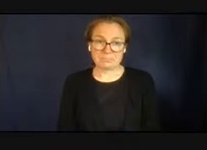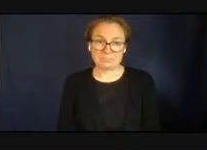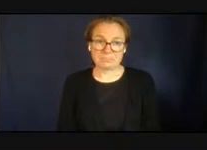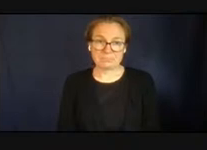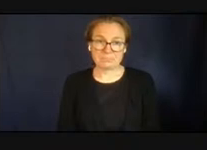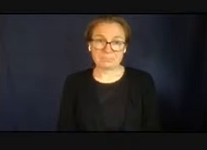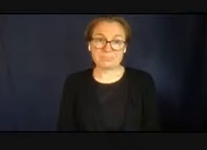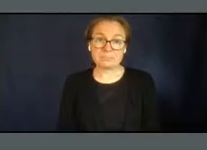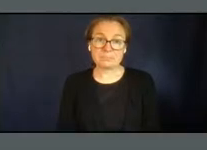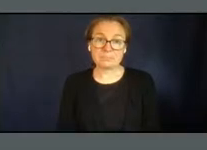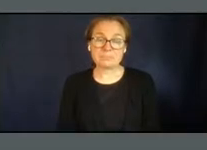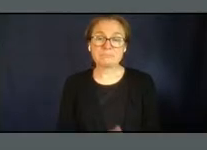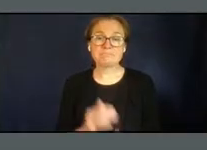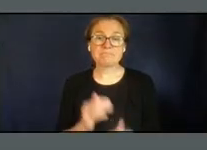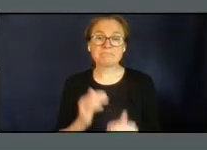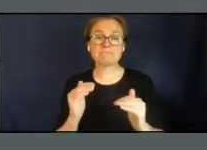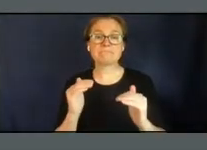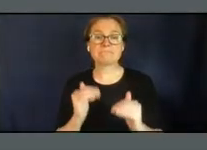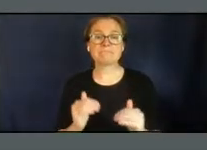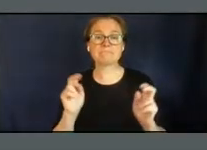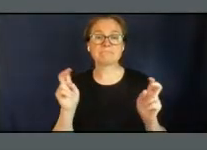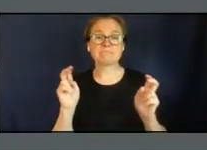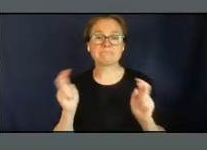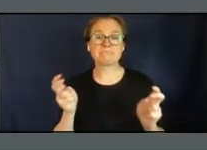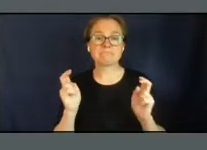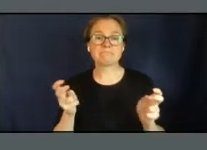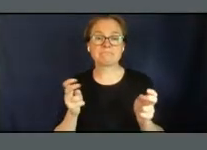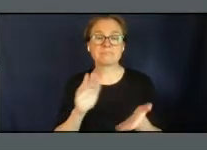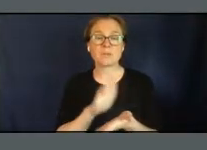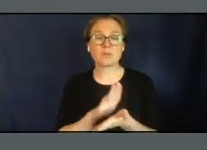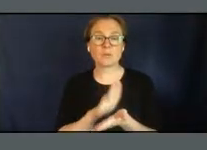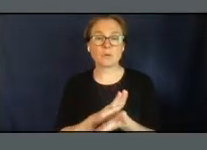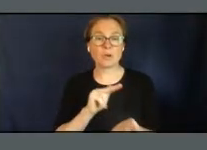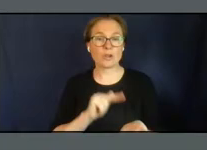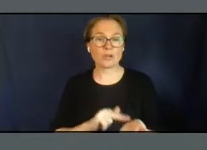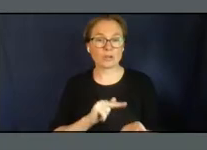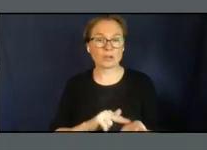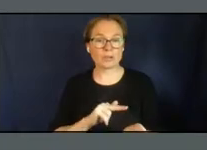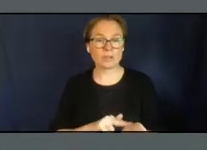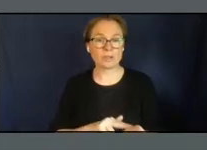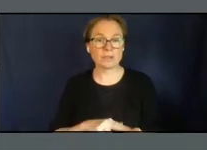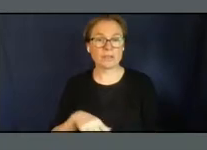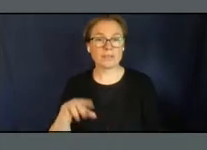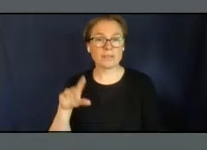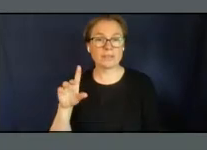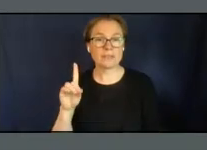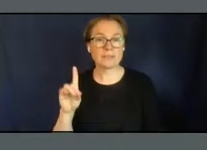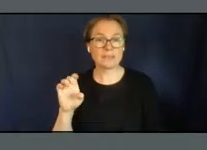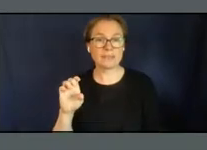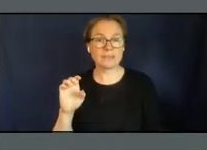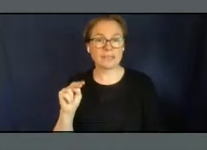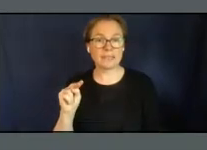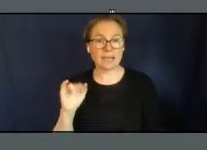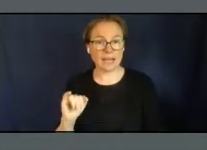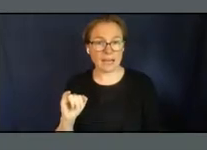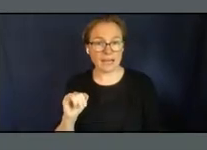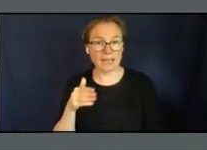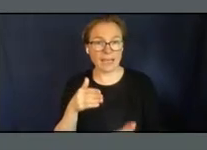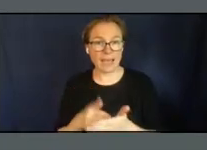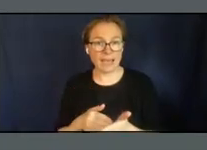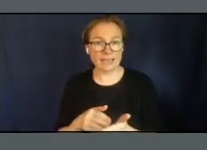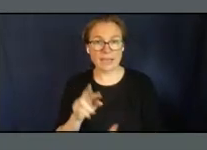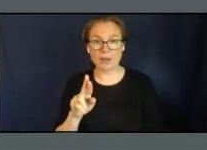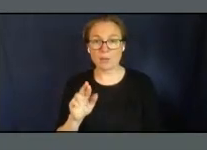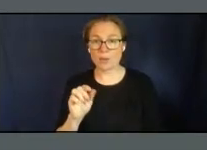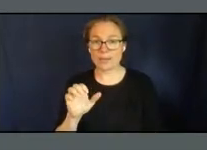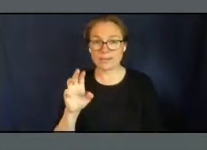Nursing, DE&I, and Anti-Racism Activities, Dr. Susan Bakewell-Sachs and Dr. Karen Riefenstein. Thank you for